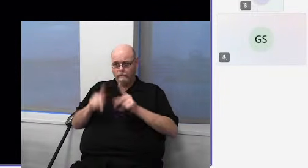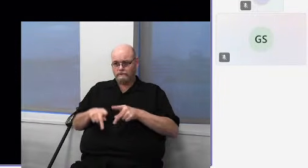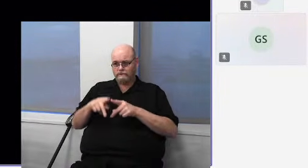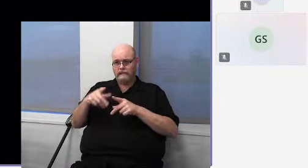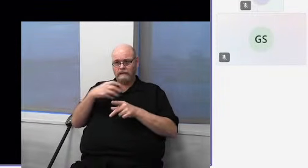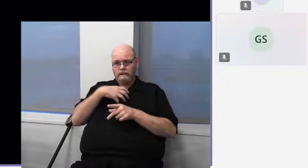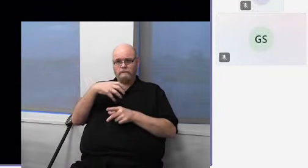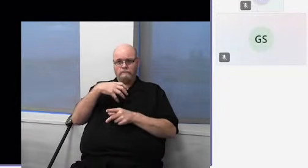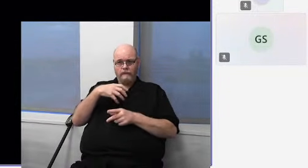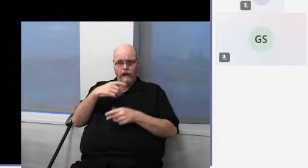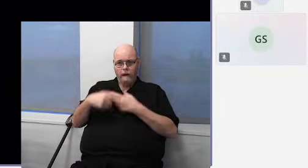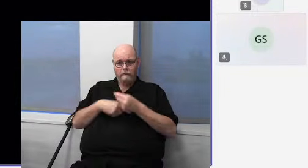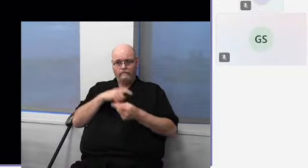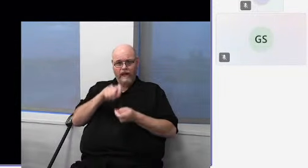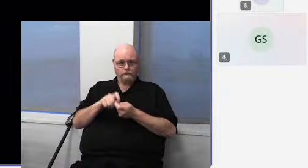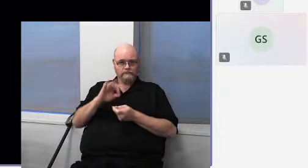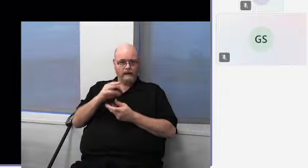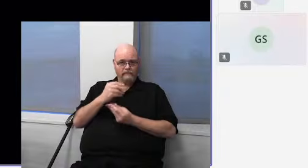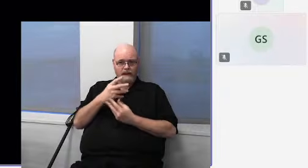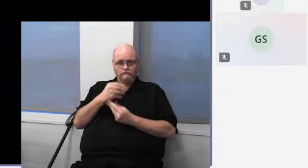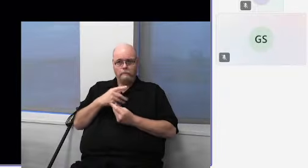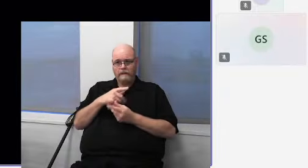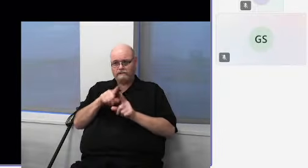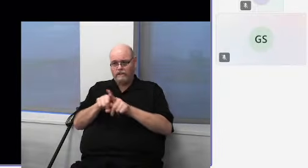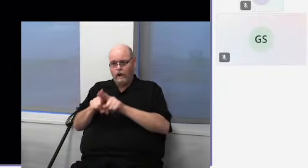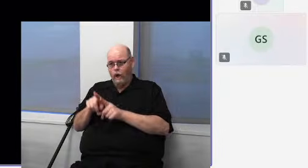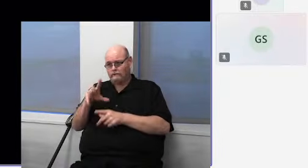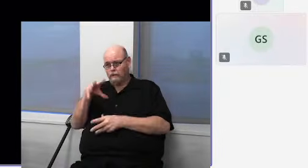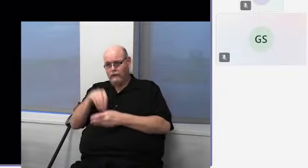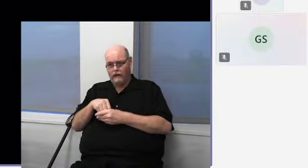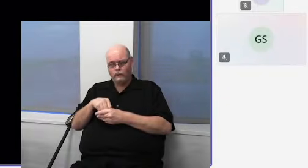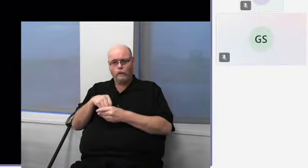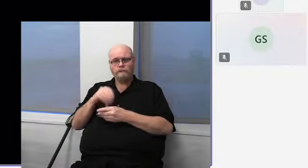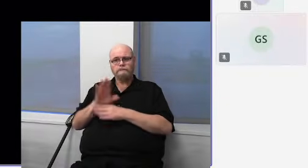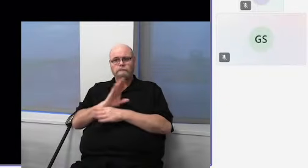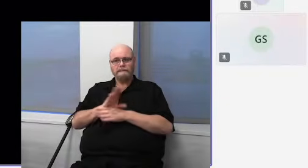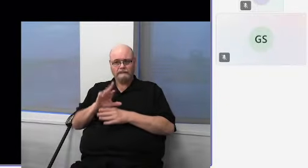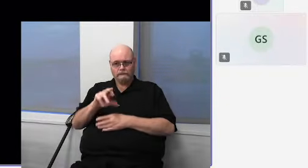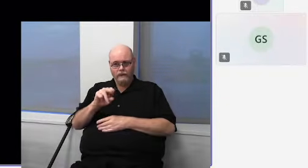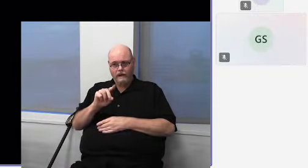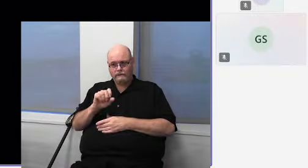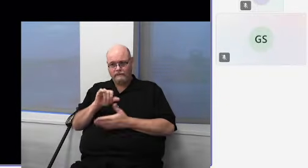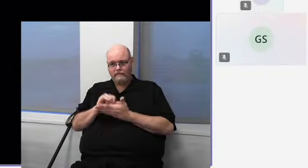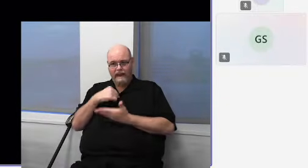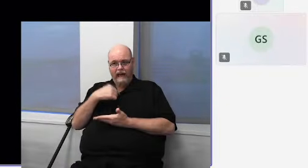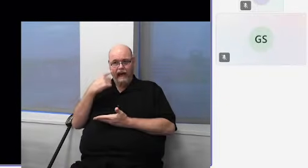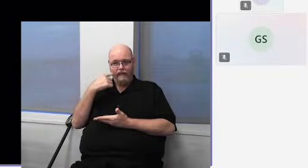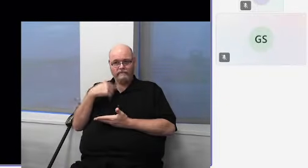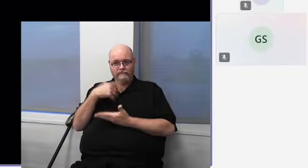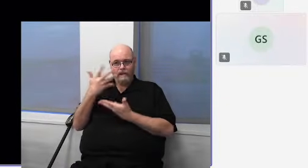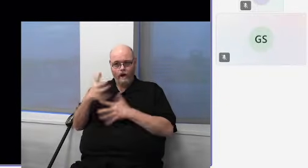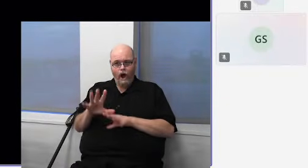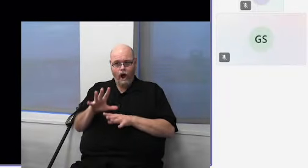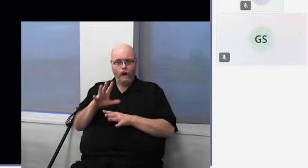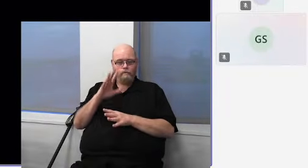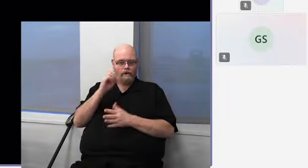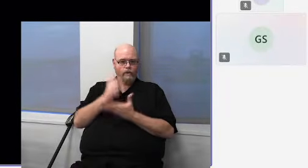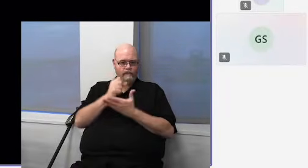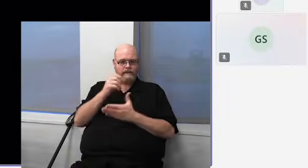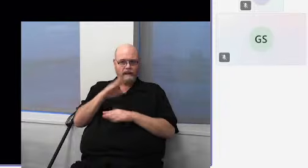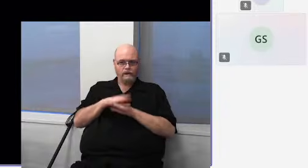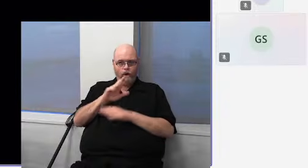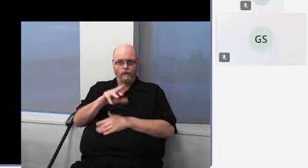has contested the accuracy of that information that also contain business records that I think are fully authenticated